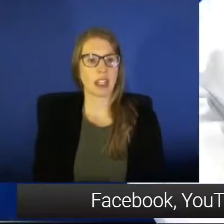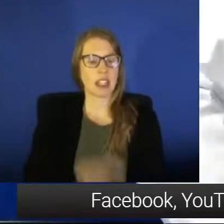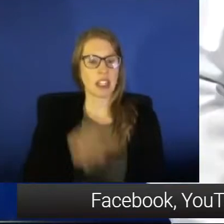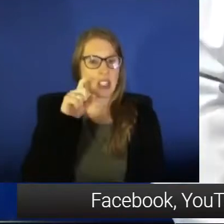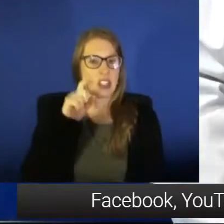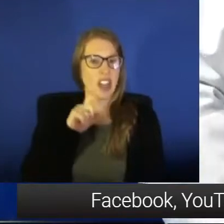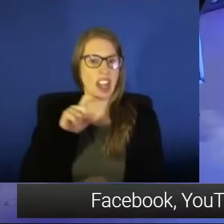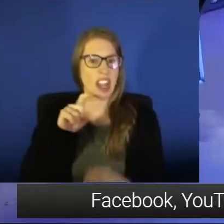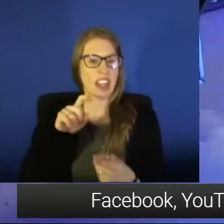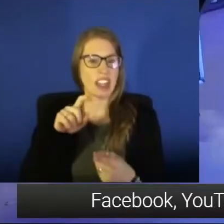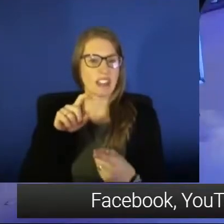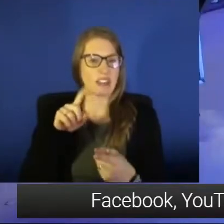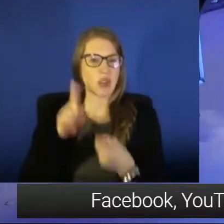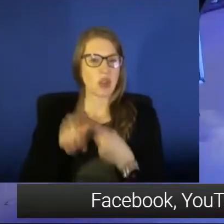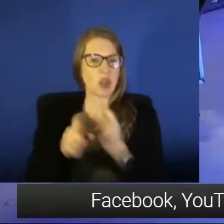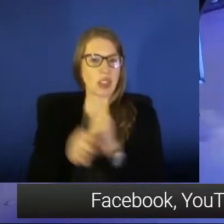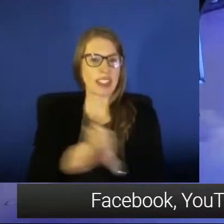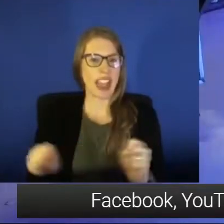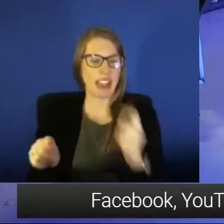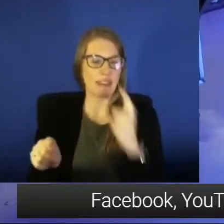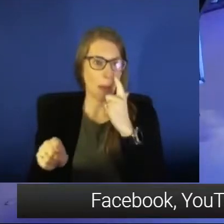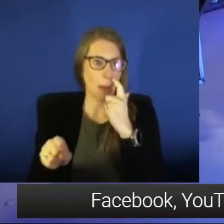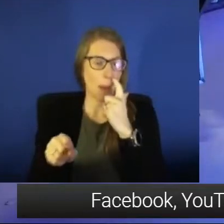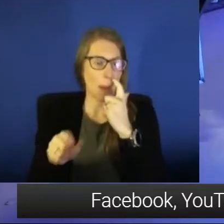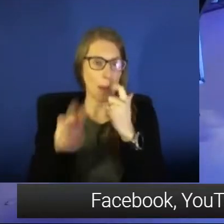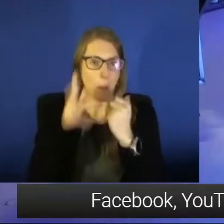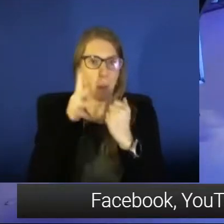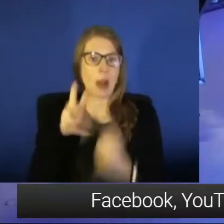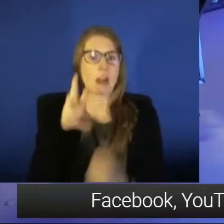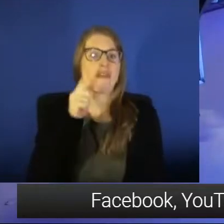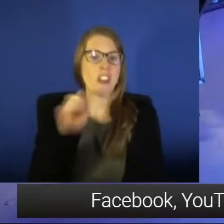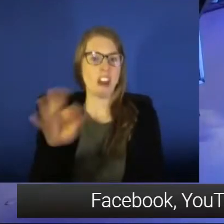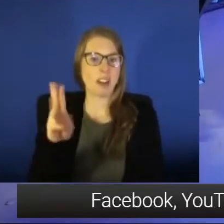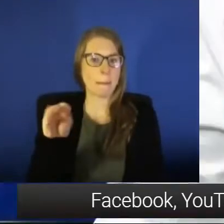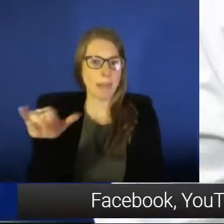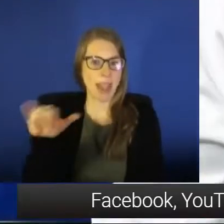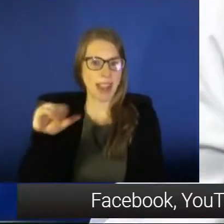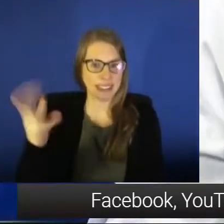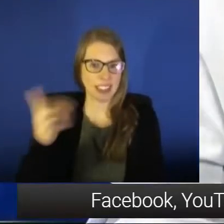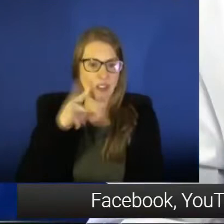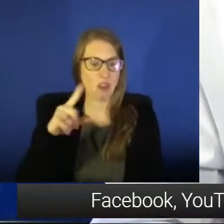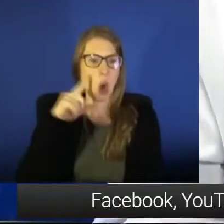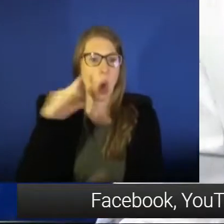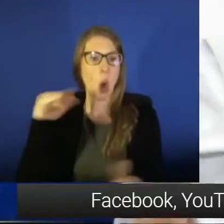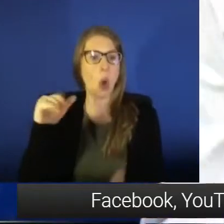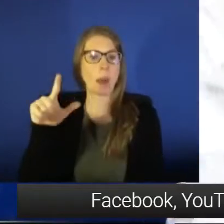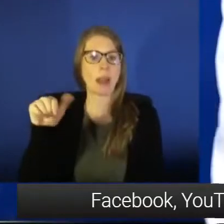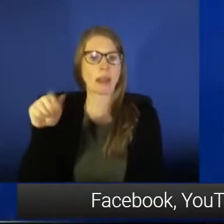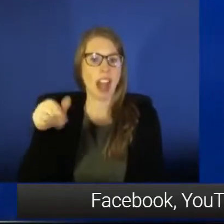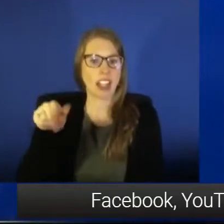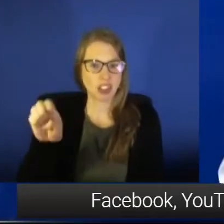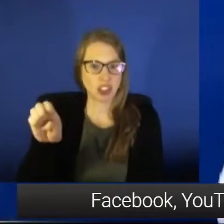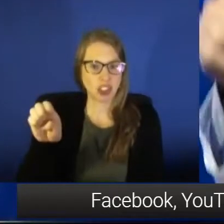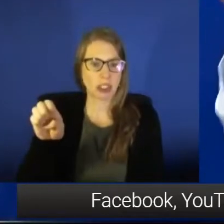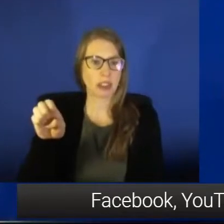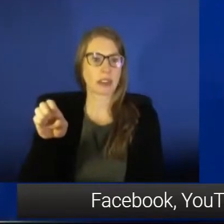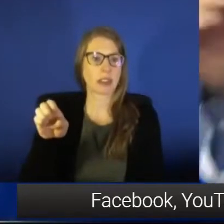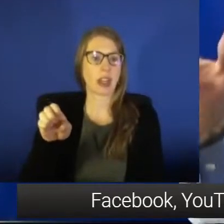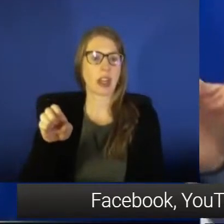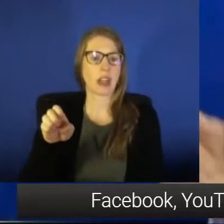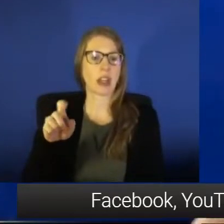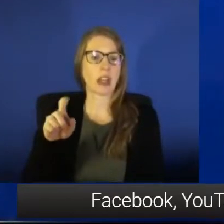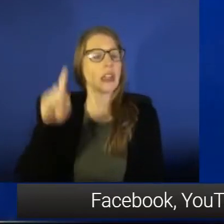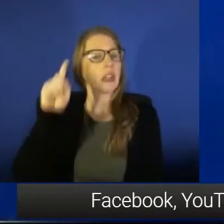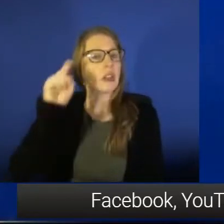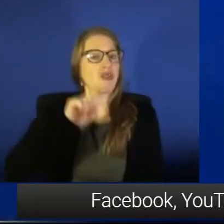today. We will. It all comes off. May the 6th, a fundraiser for Hope Lodge. I'm one of the shavees, Gloria